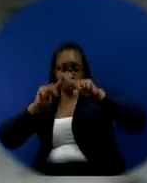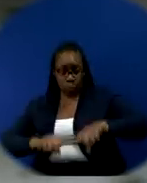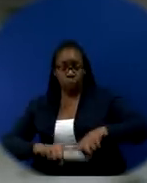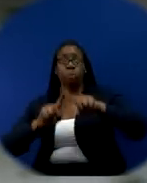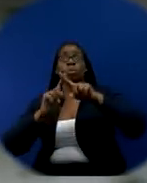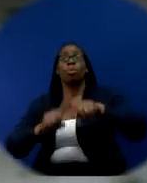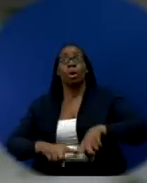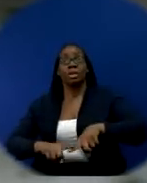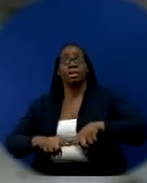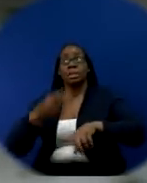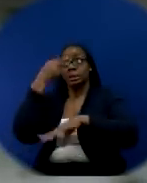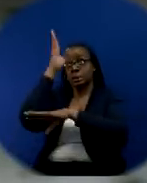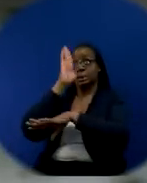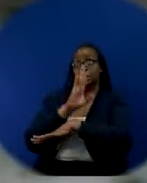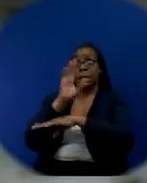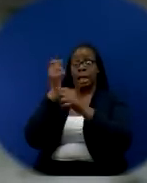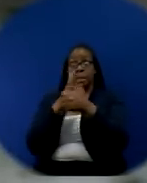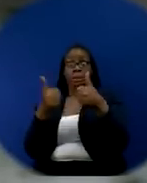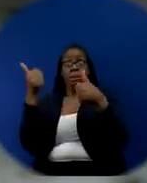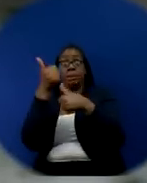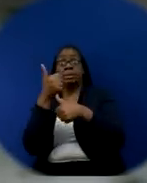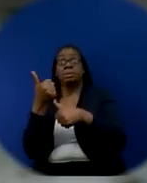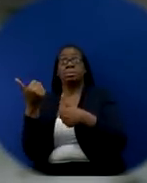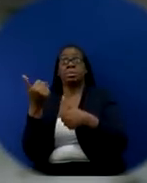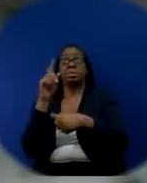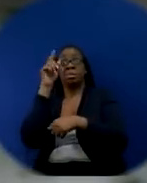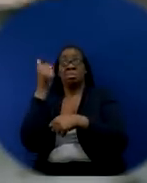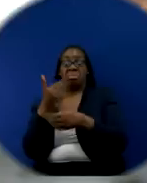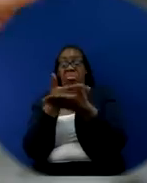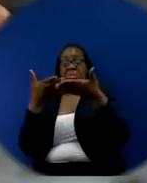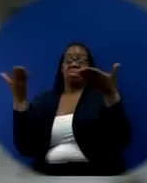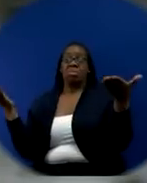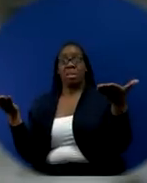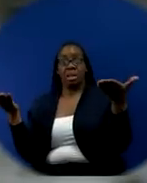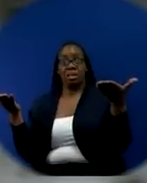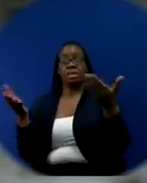something and someone bigger than tangible stuff.